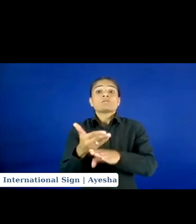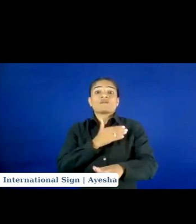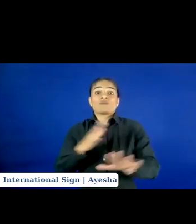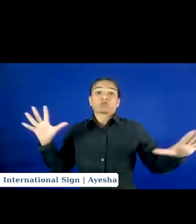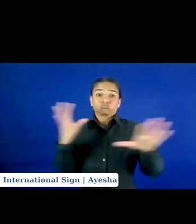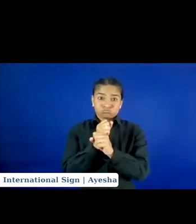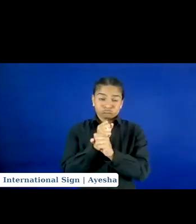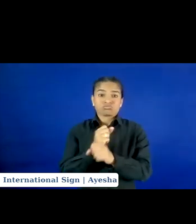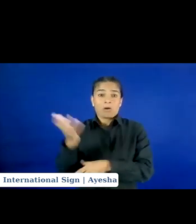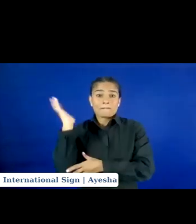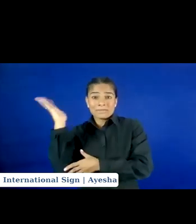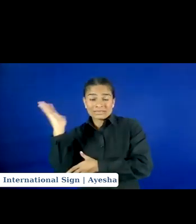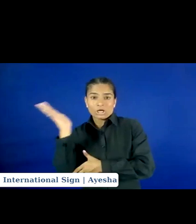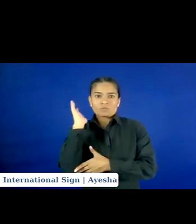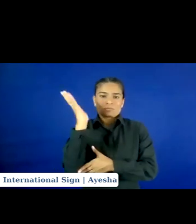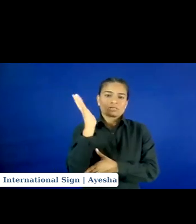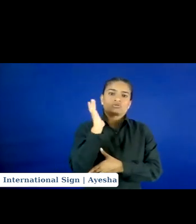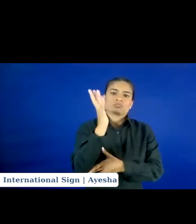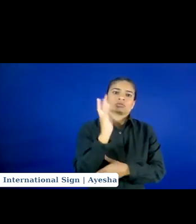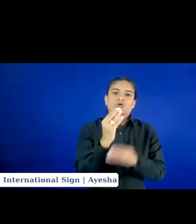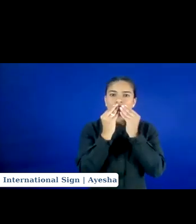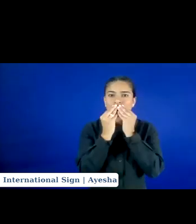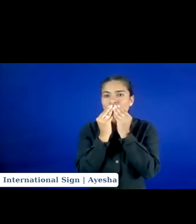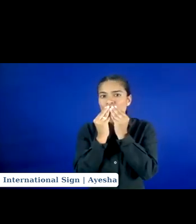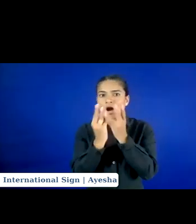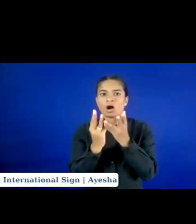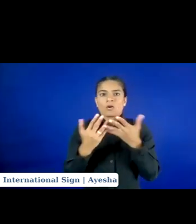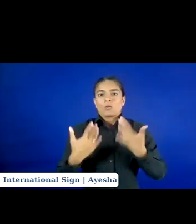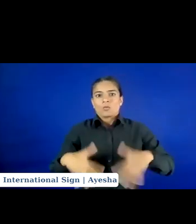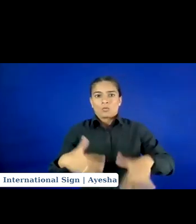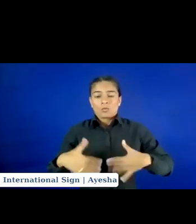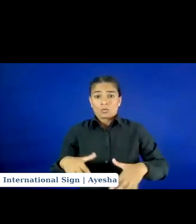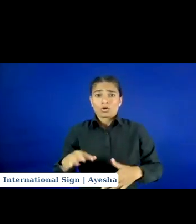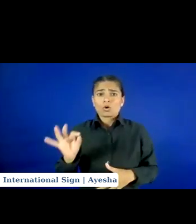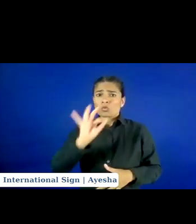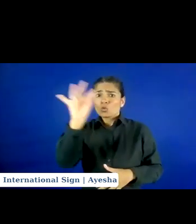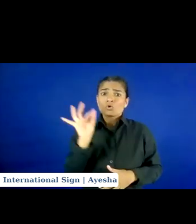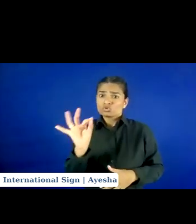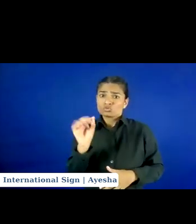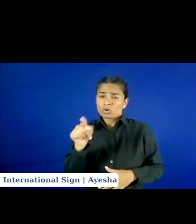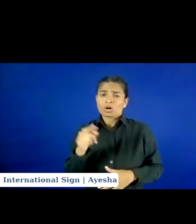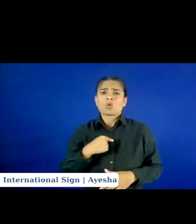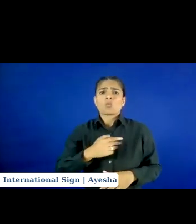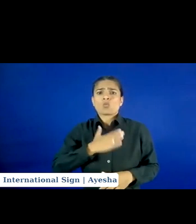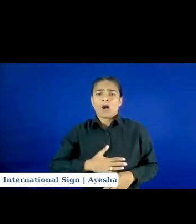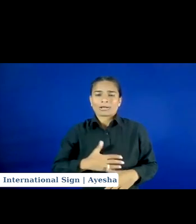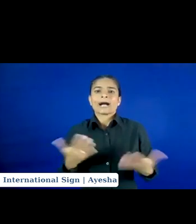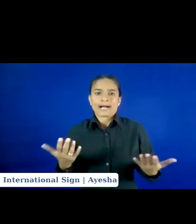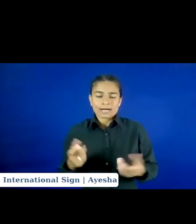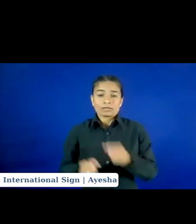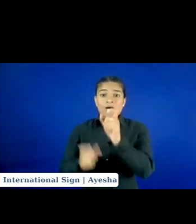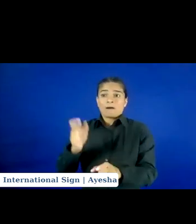So Ms. Phuong, the question is, in order to expand maternity benefit in Vietnam, what